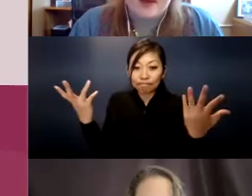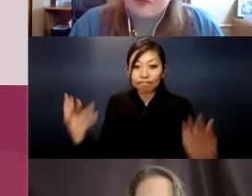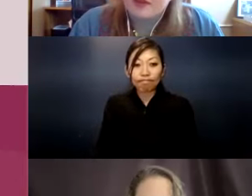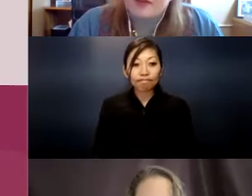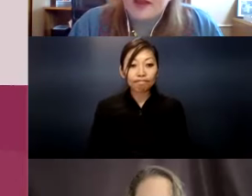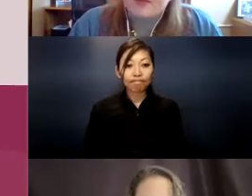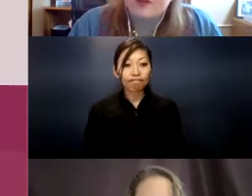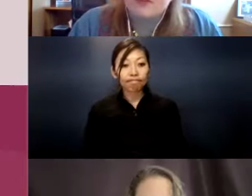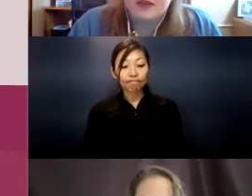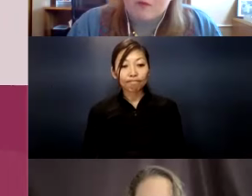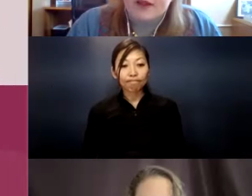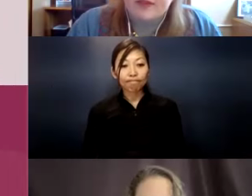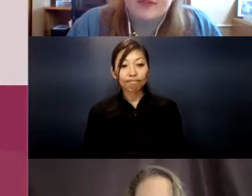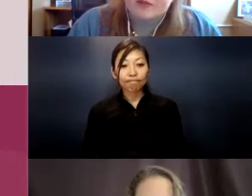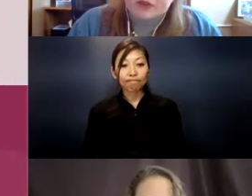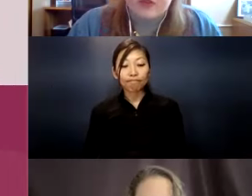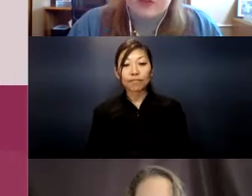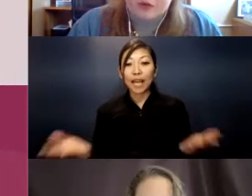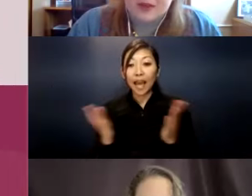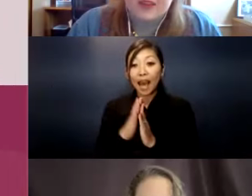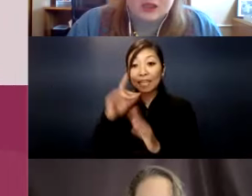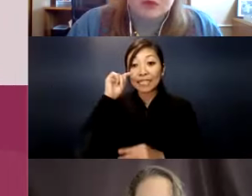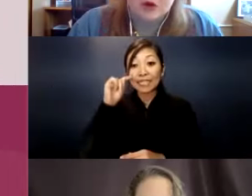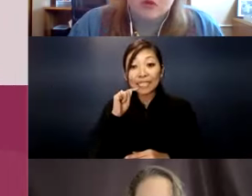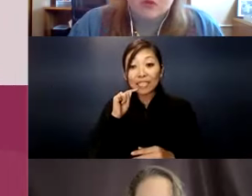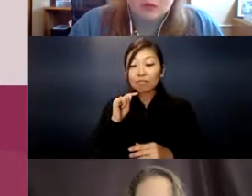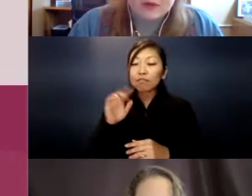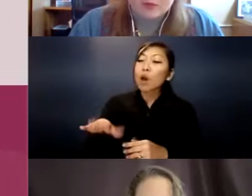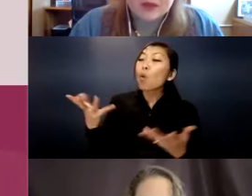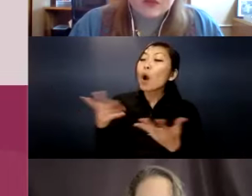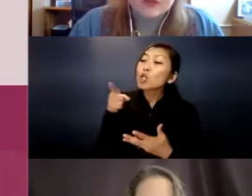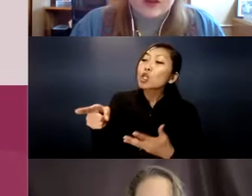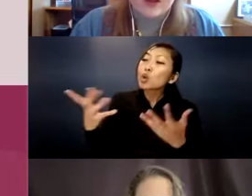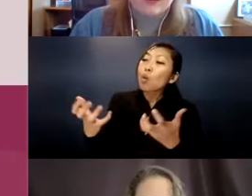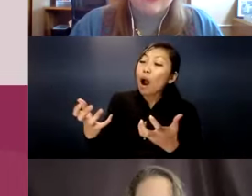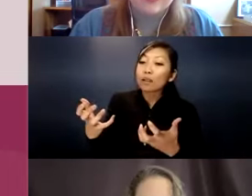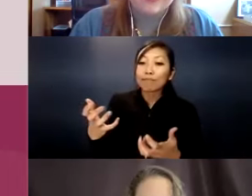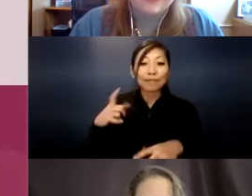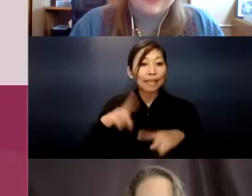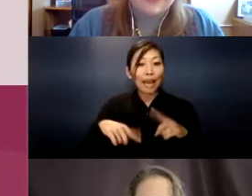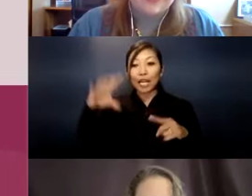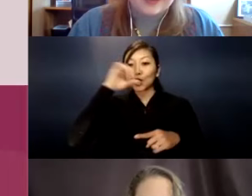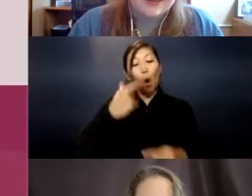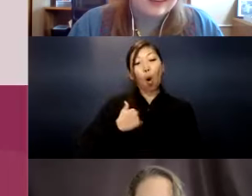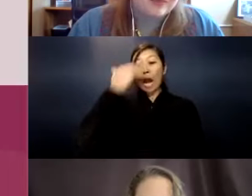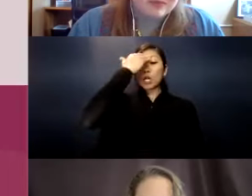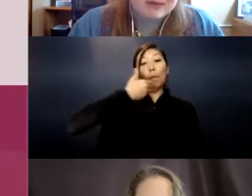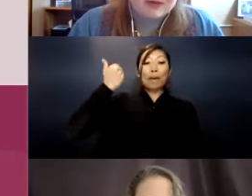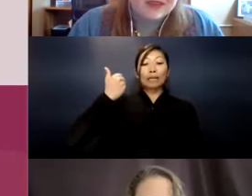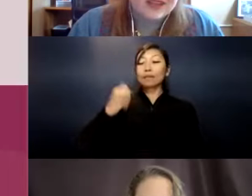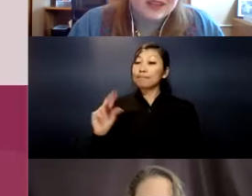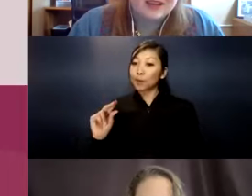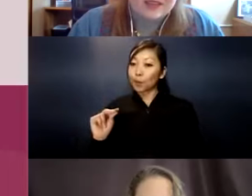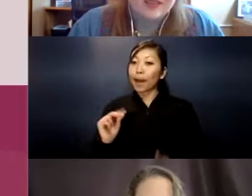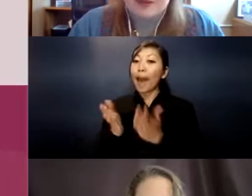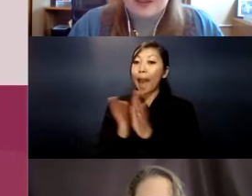But yeah, asking what they want instead of just assuming that you know what is best. Yeah, and maybe